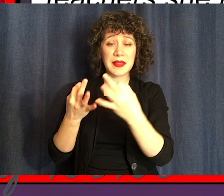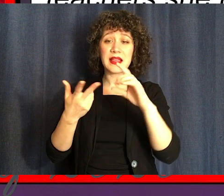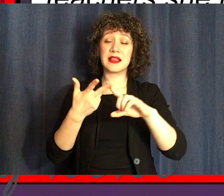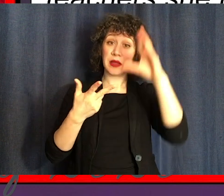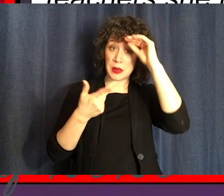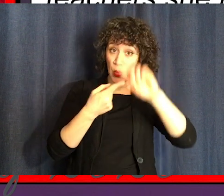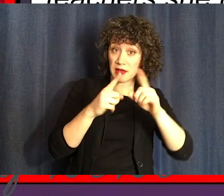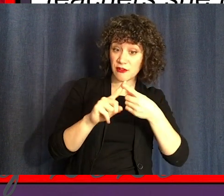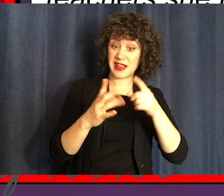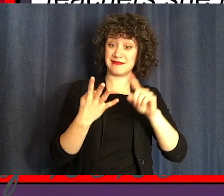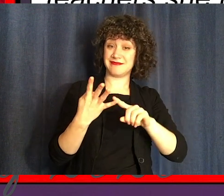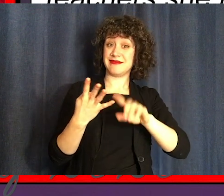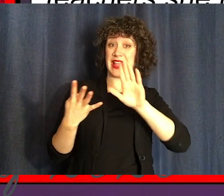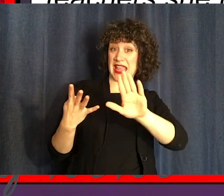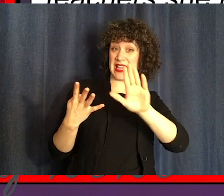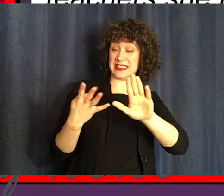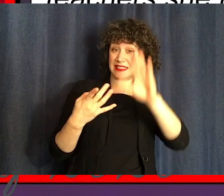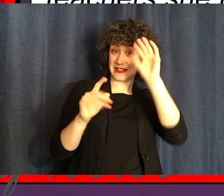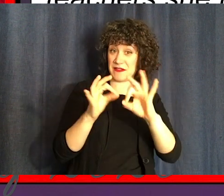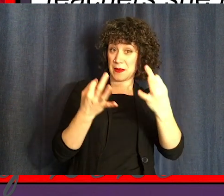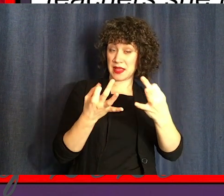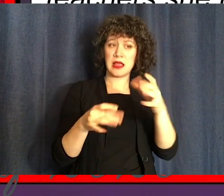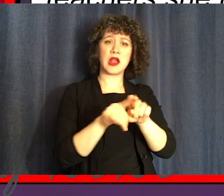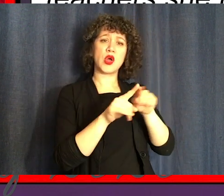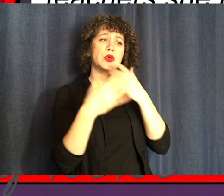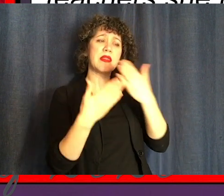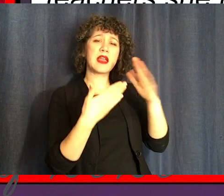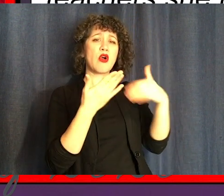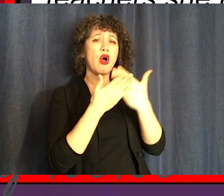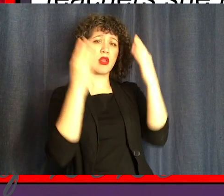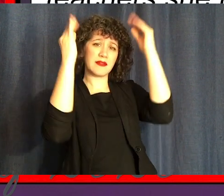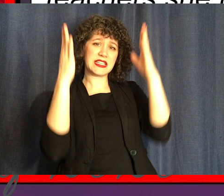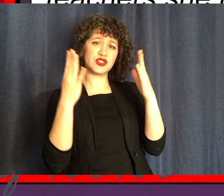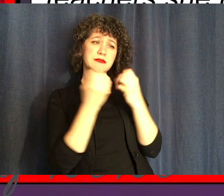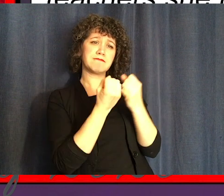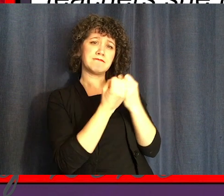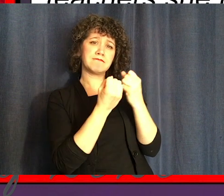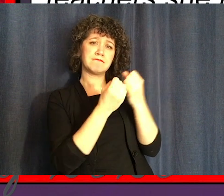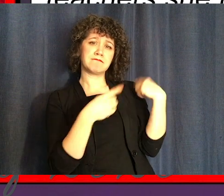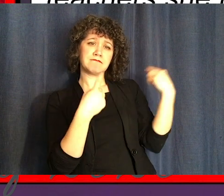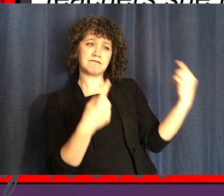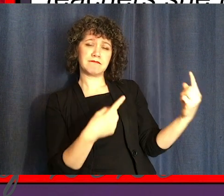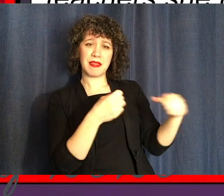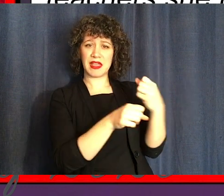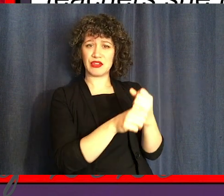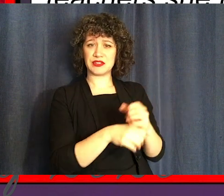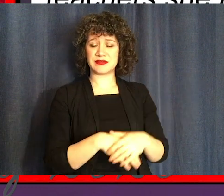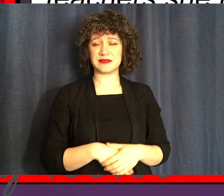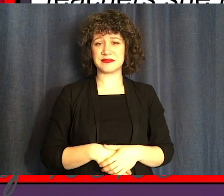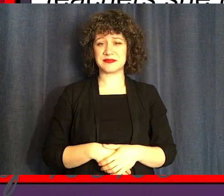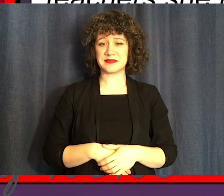would also like to thank teachers who have gotten her through the years.